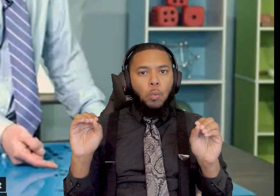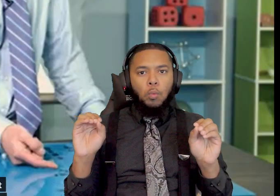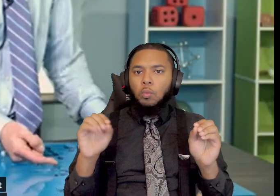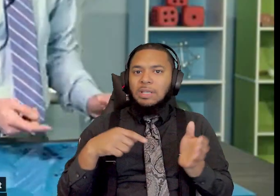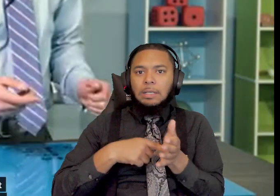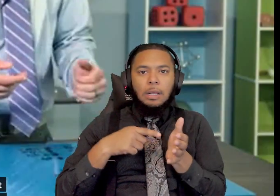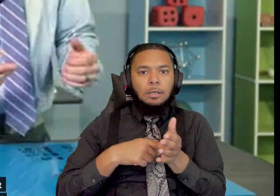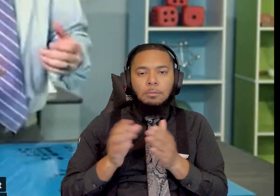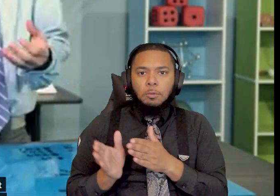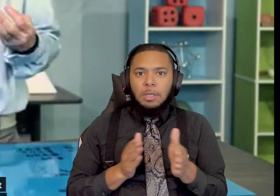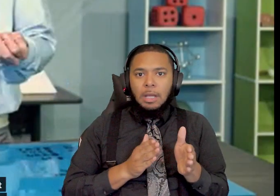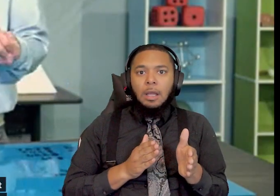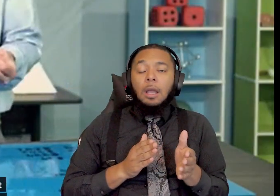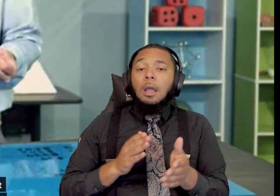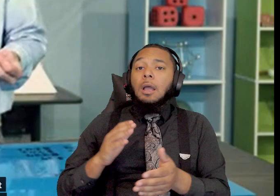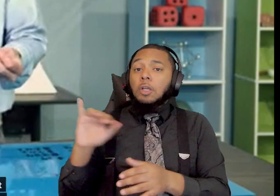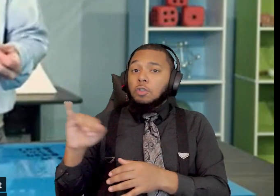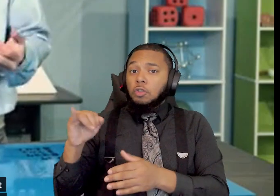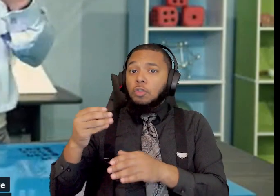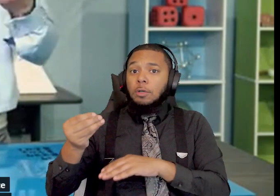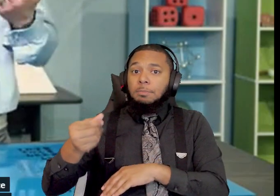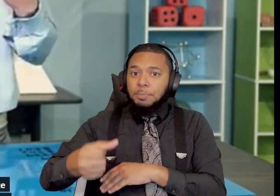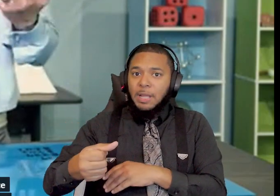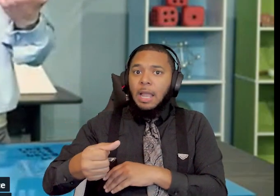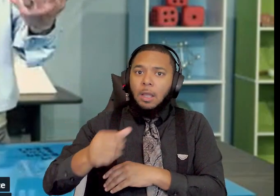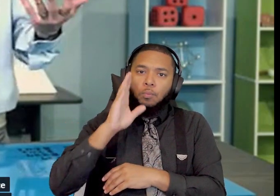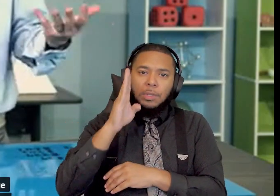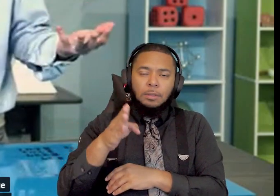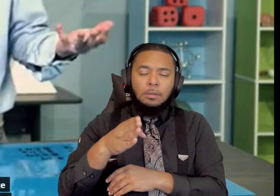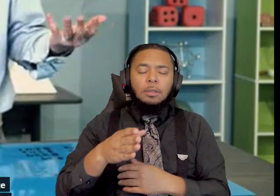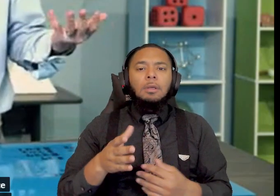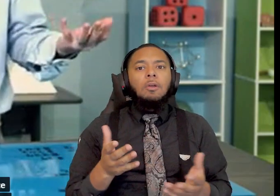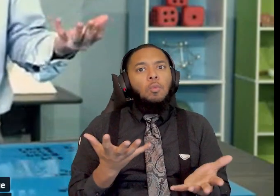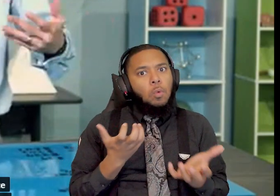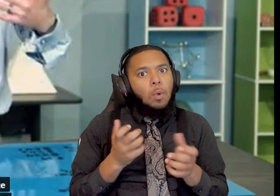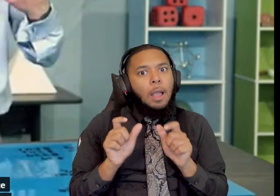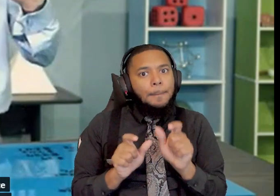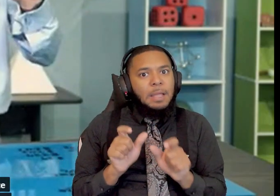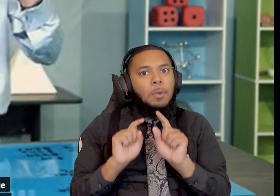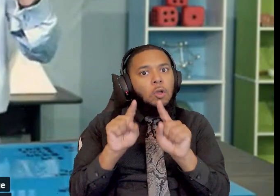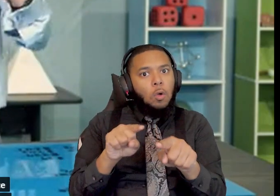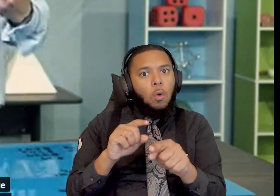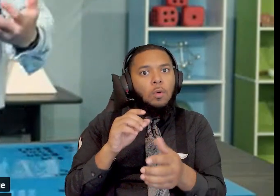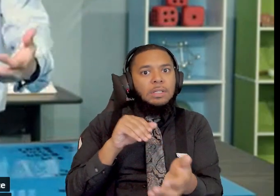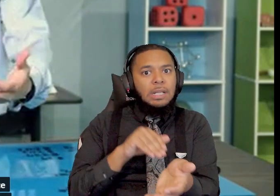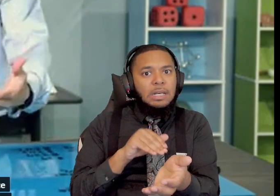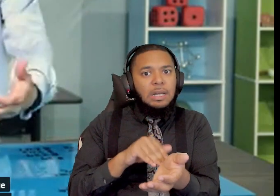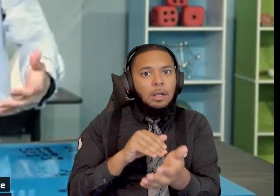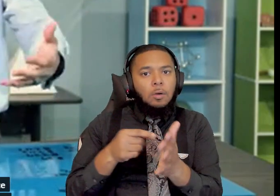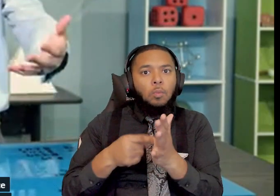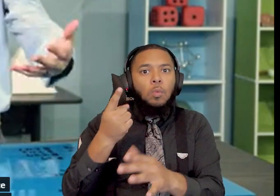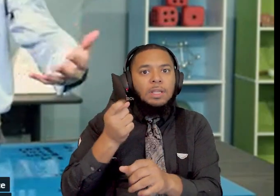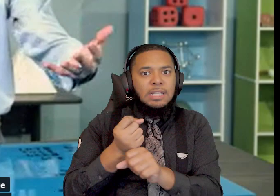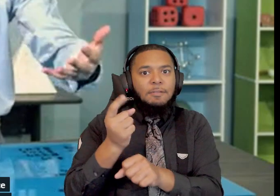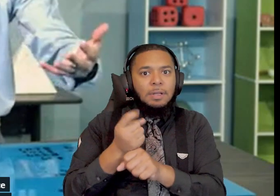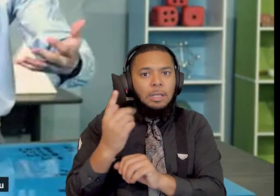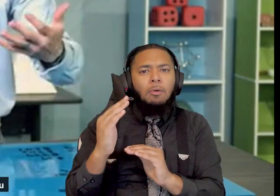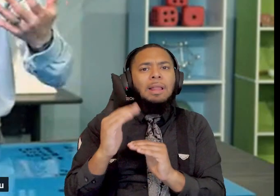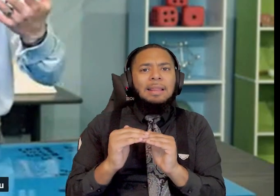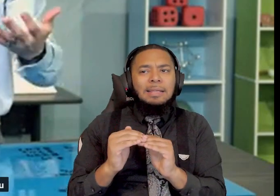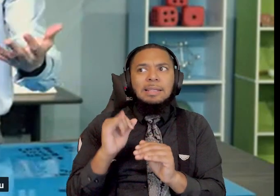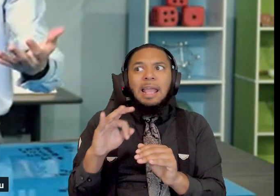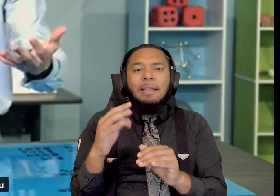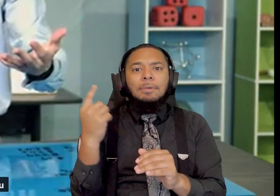there's a good reason why we want people going to the doctor once a year just in case you know something